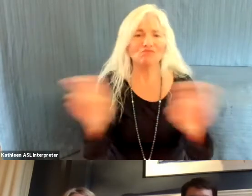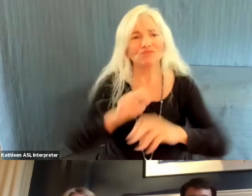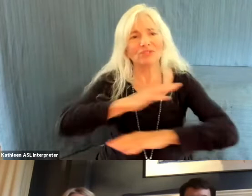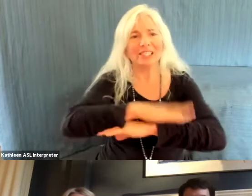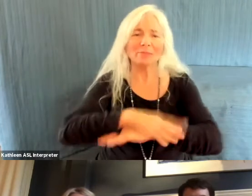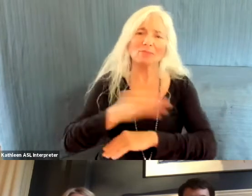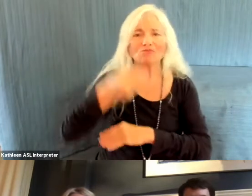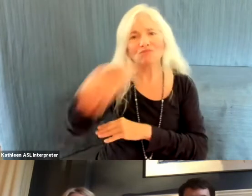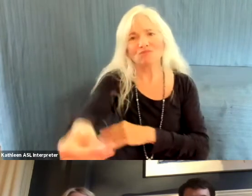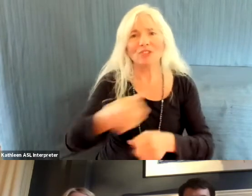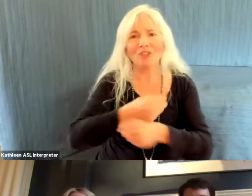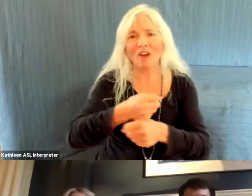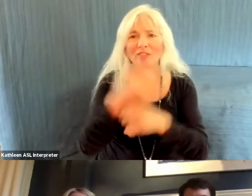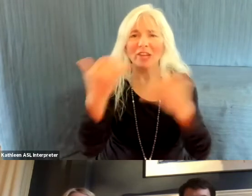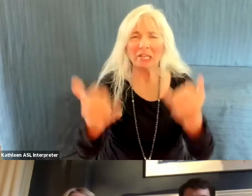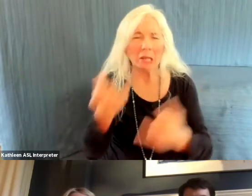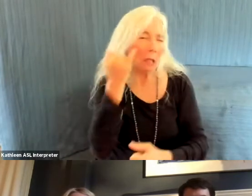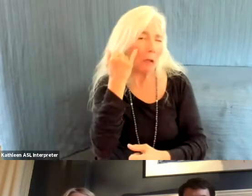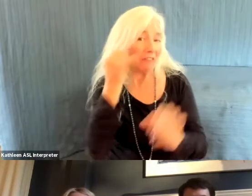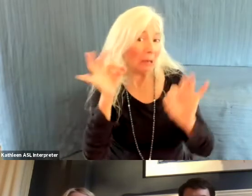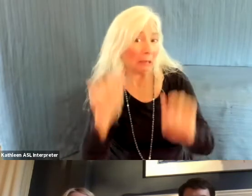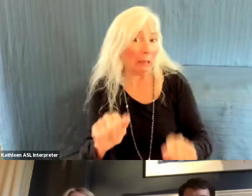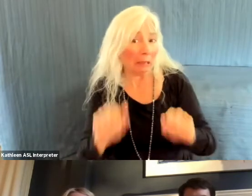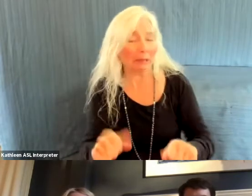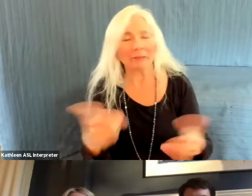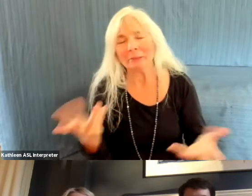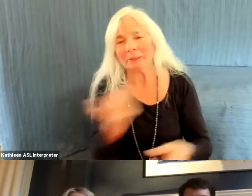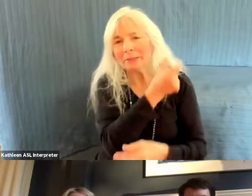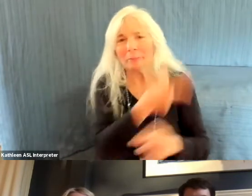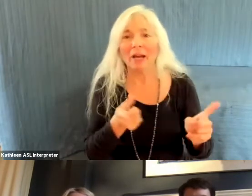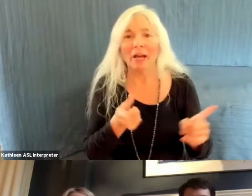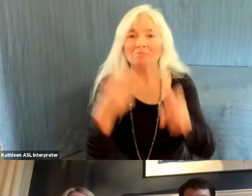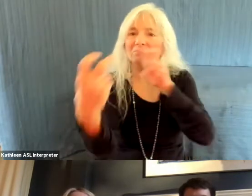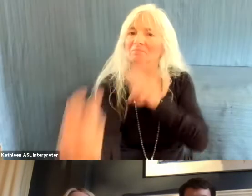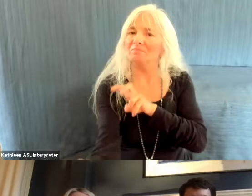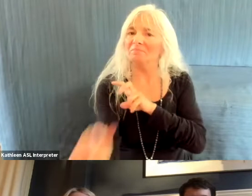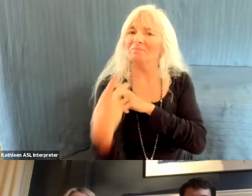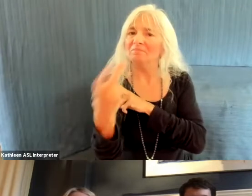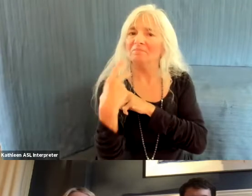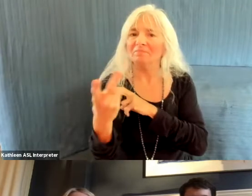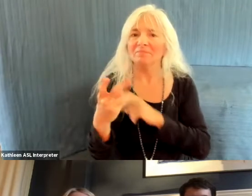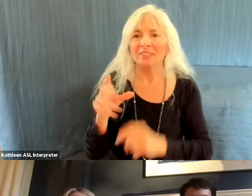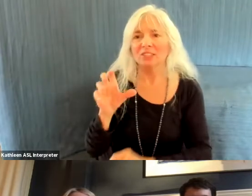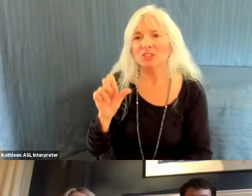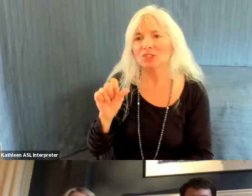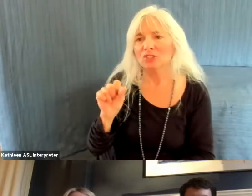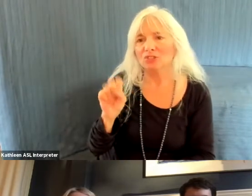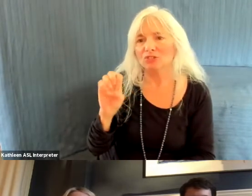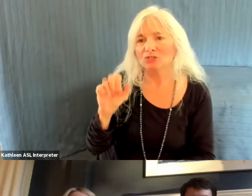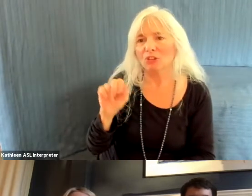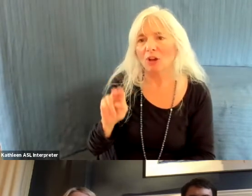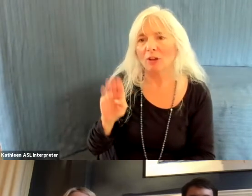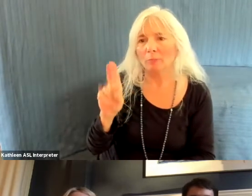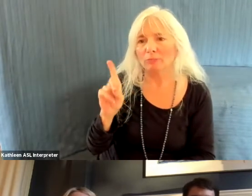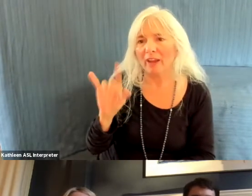you a virtual cup of coffee right now, I would do that. But you would be on one side of the table and Sean Bradley would be on the other. And